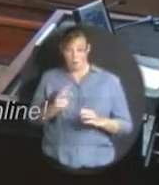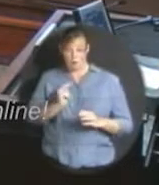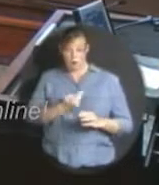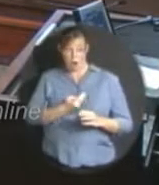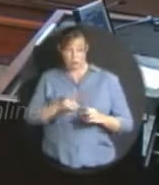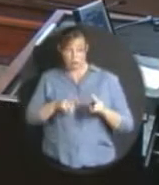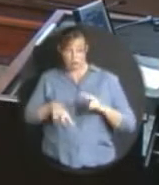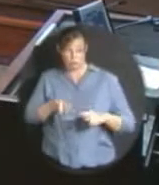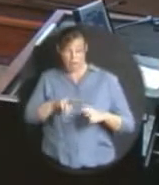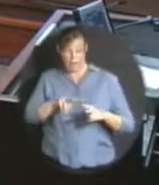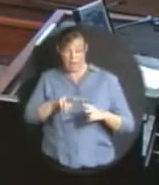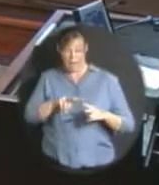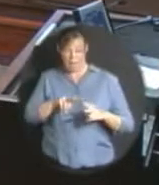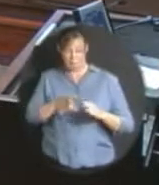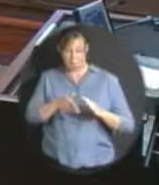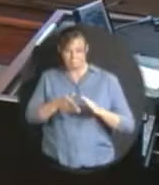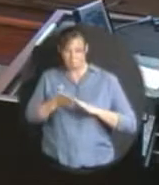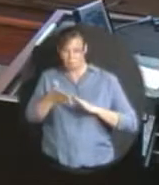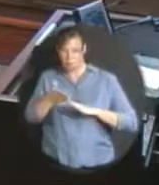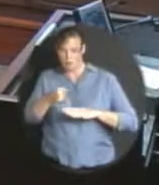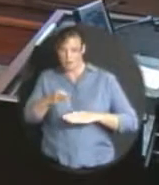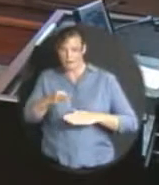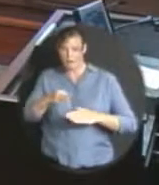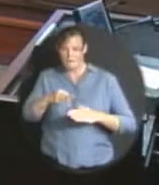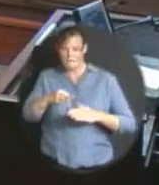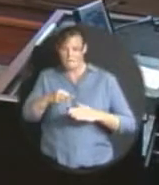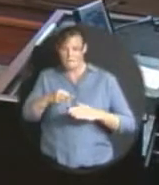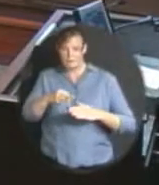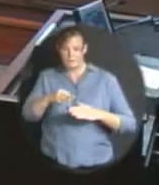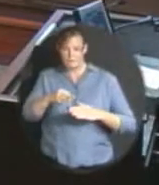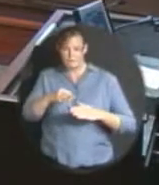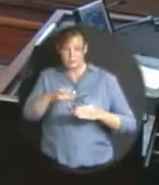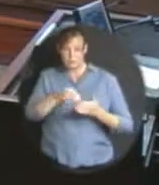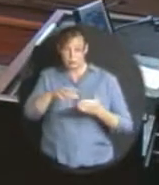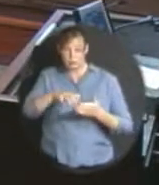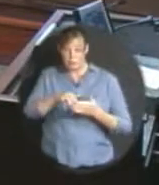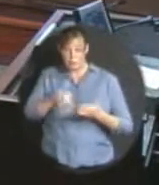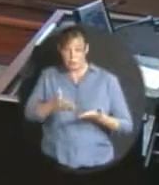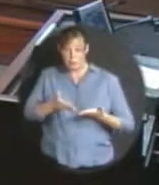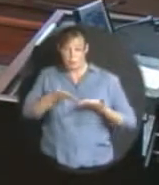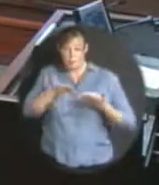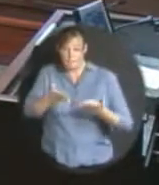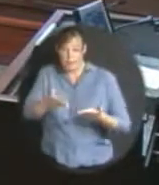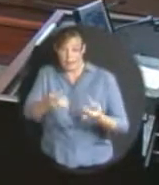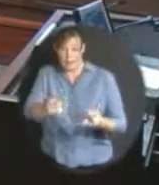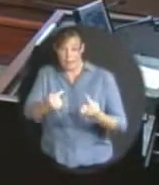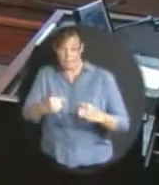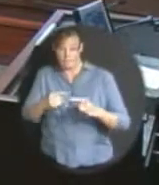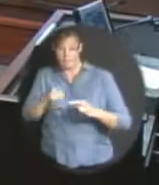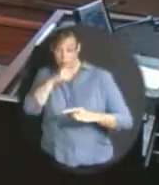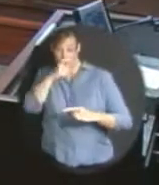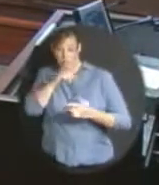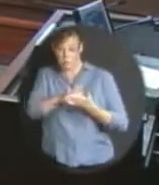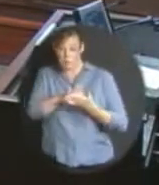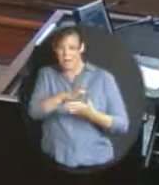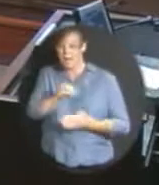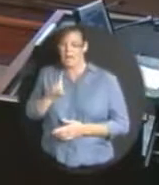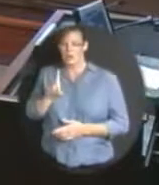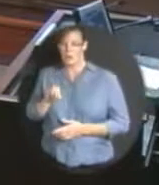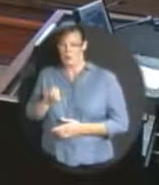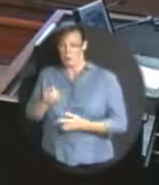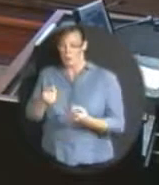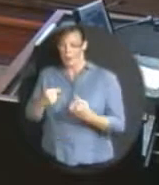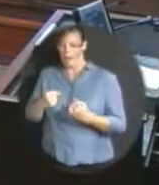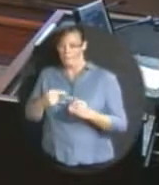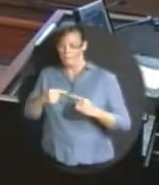track performance of the students who we recommend coming to summer school and do come versus